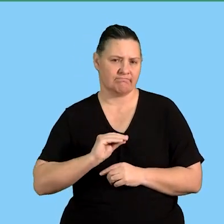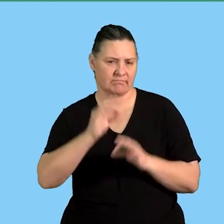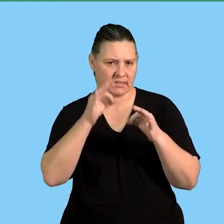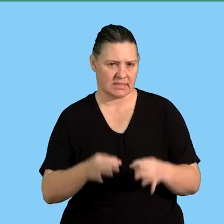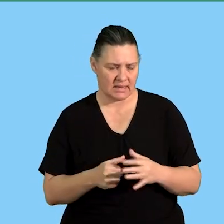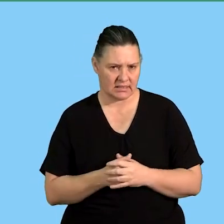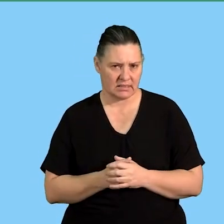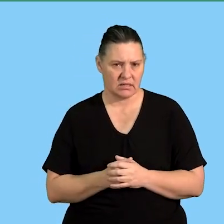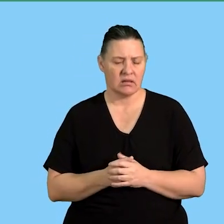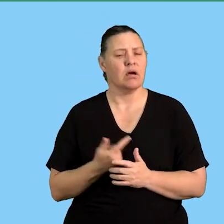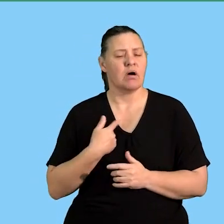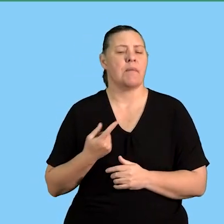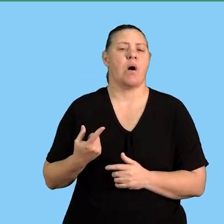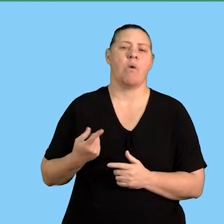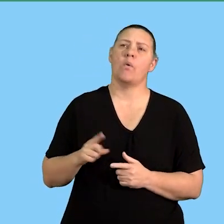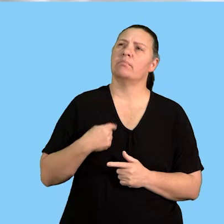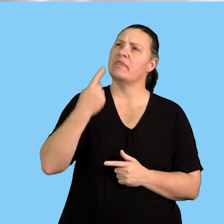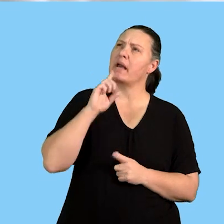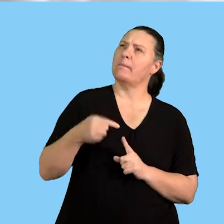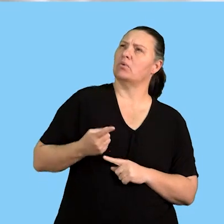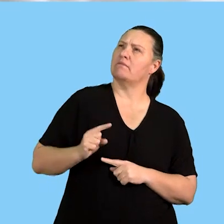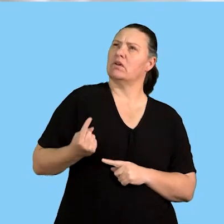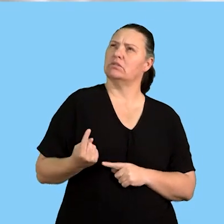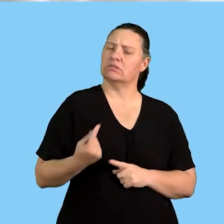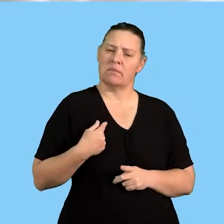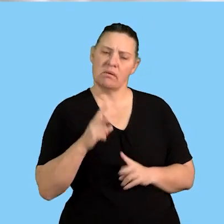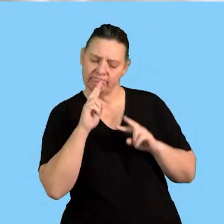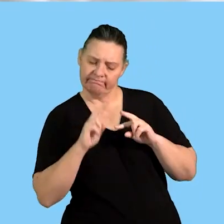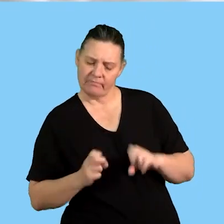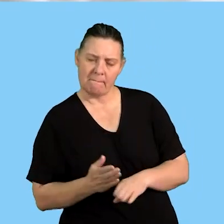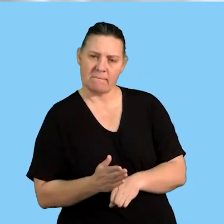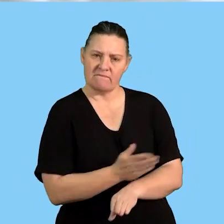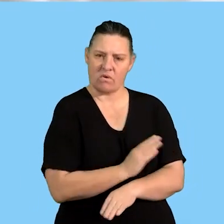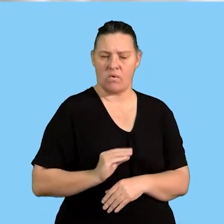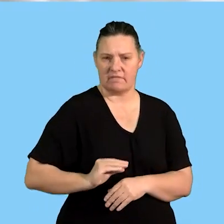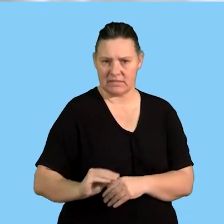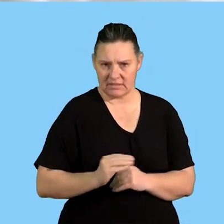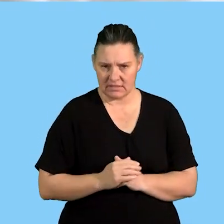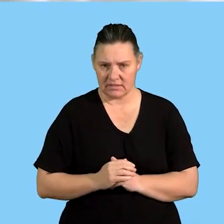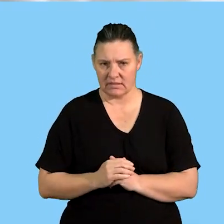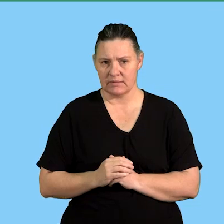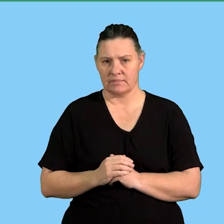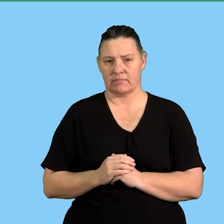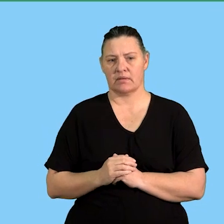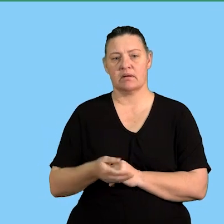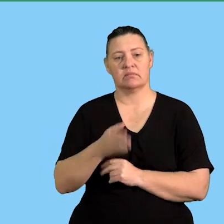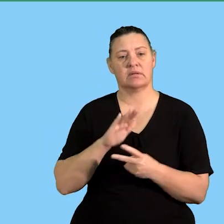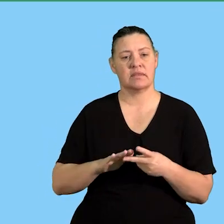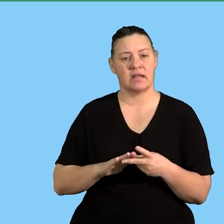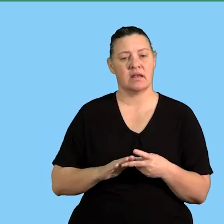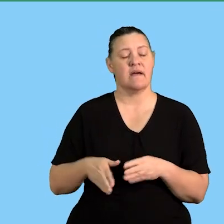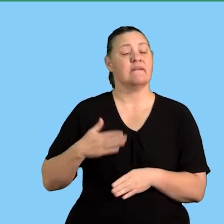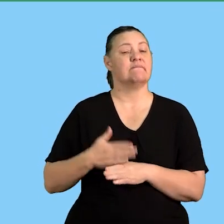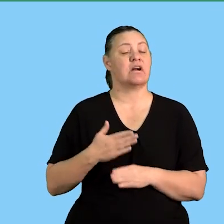investment decision, to say what should you think about, what should you look into before you can invest. We will then look into